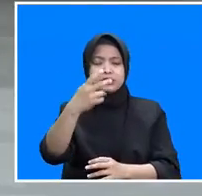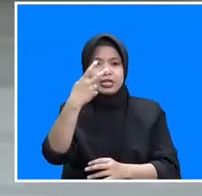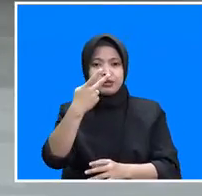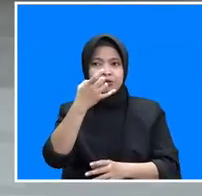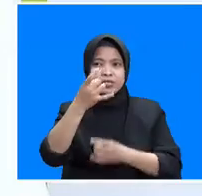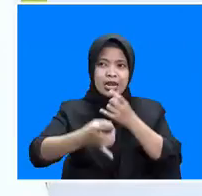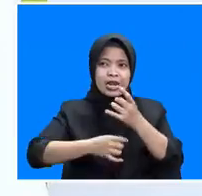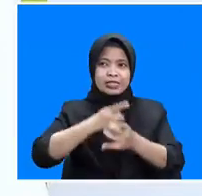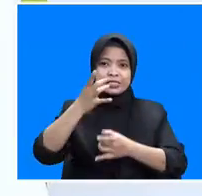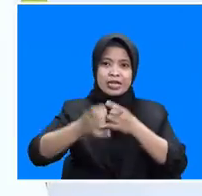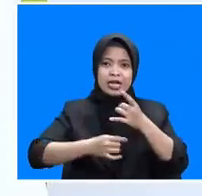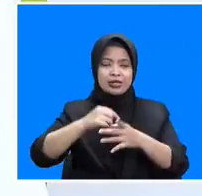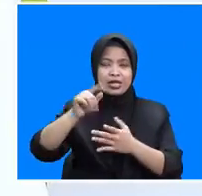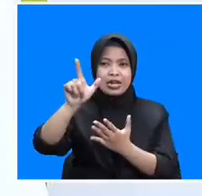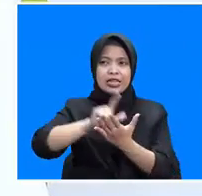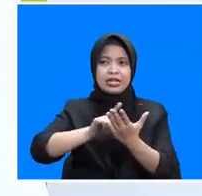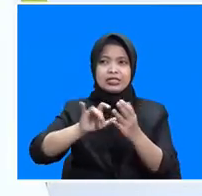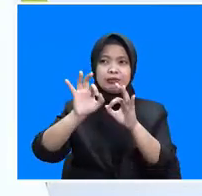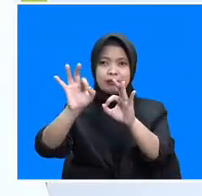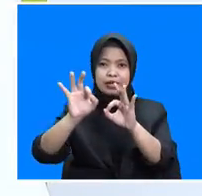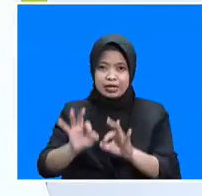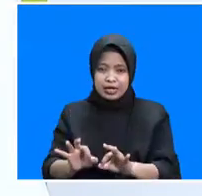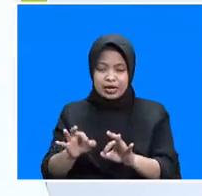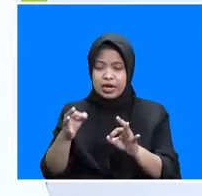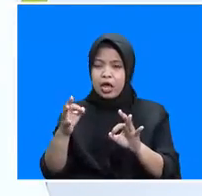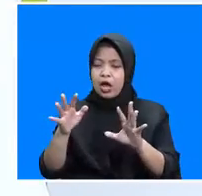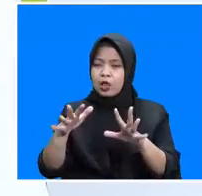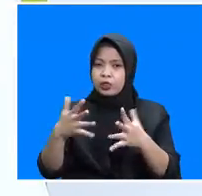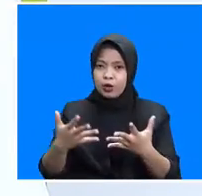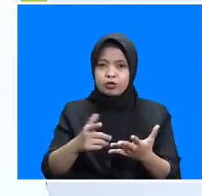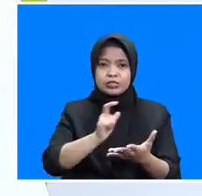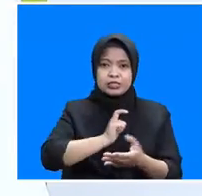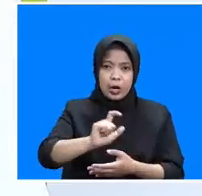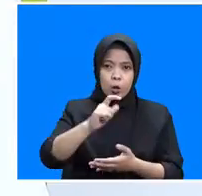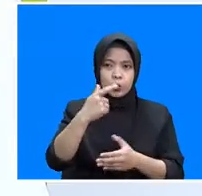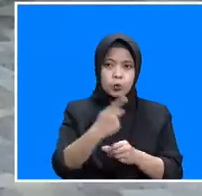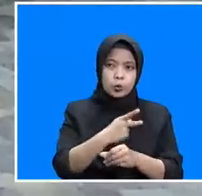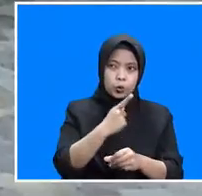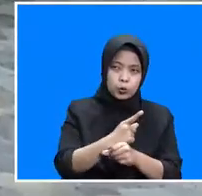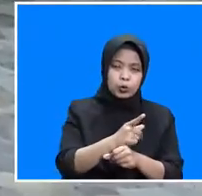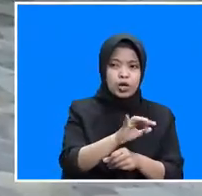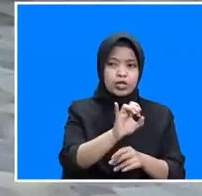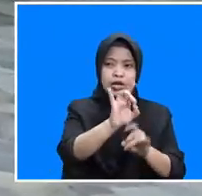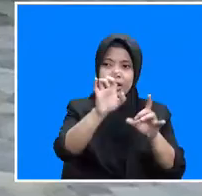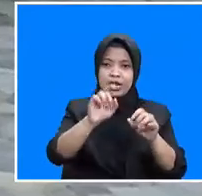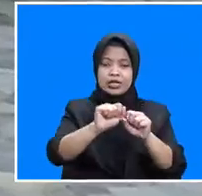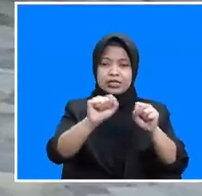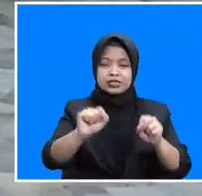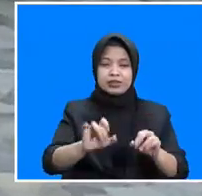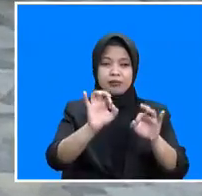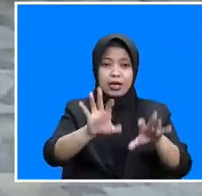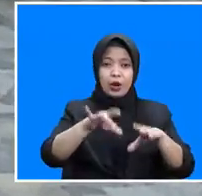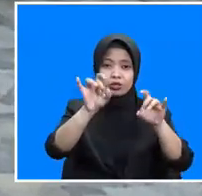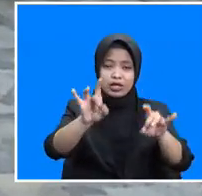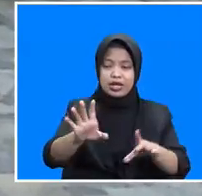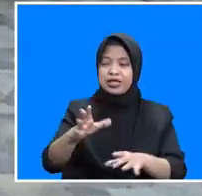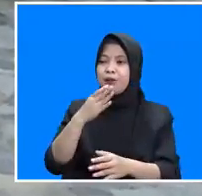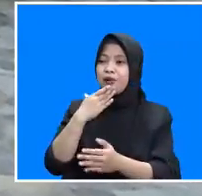students who will become future leaders and future teachers of the system back home. Mm-hmm. Thank you so much, Mr. Han.